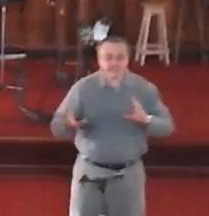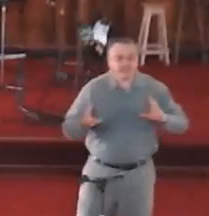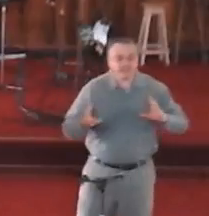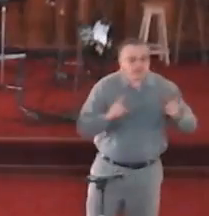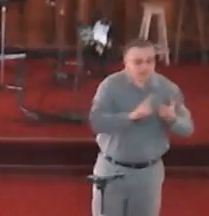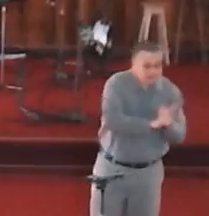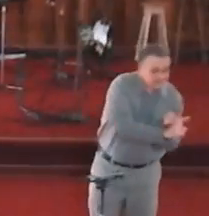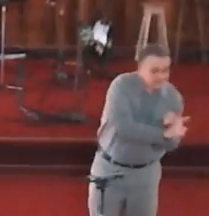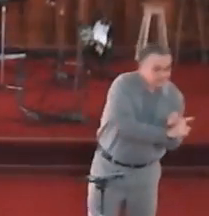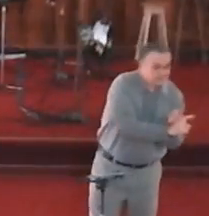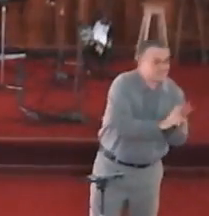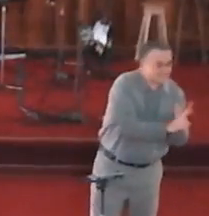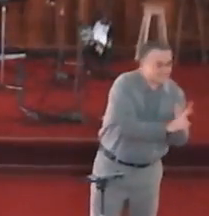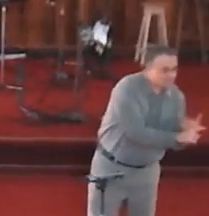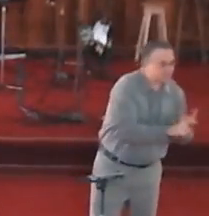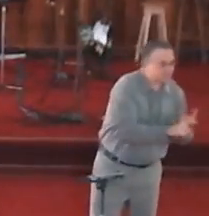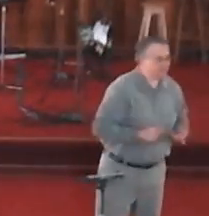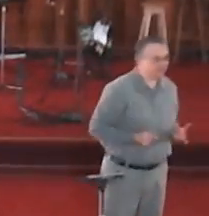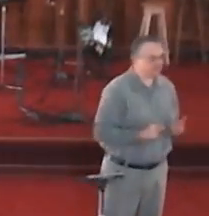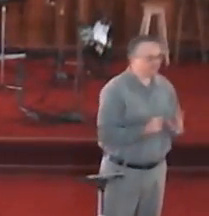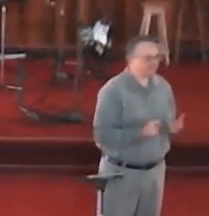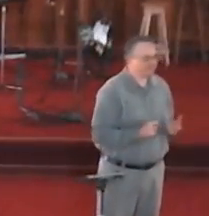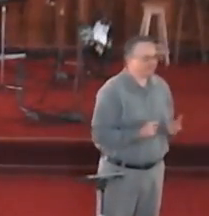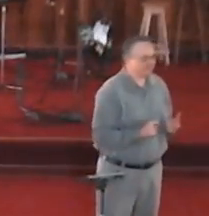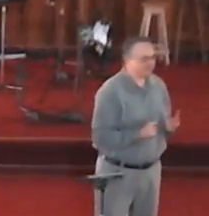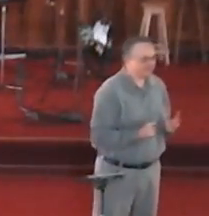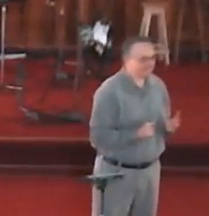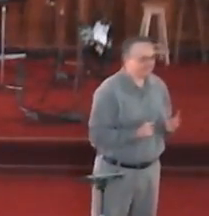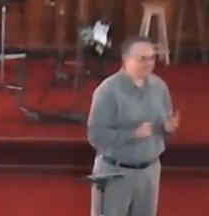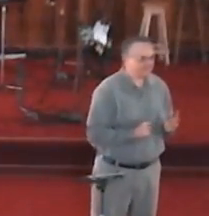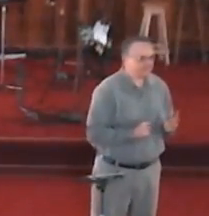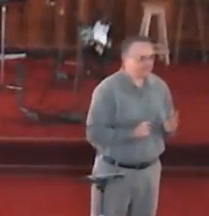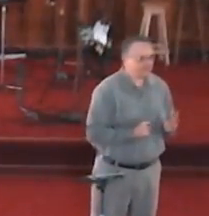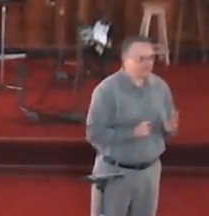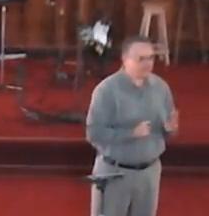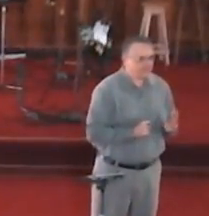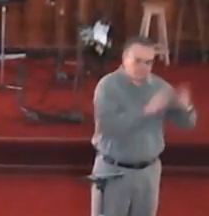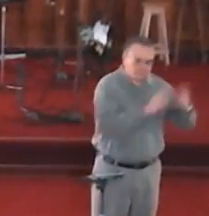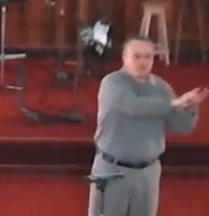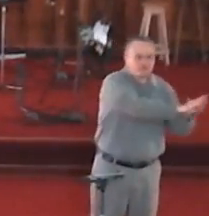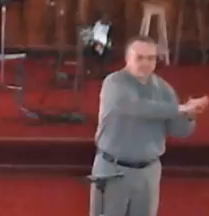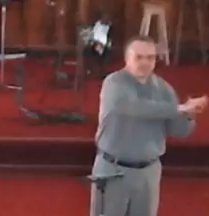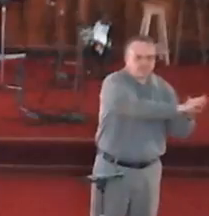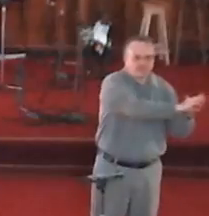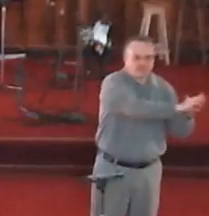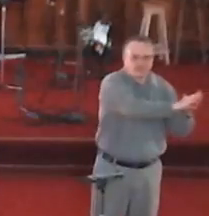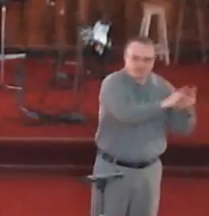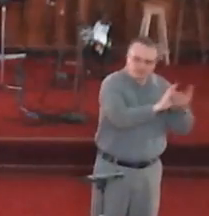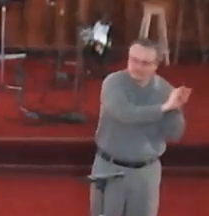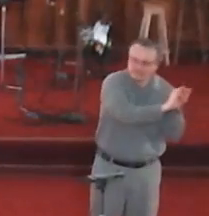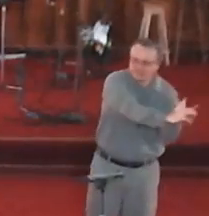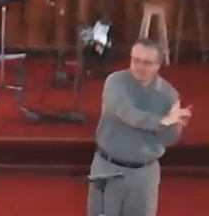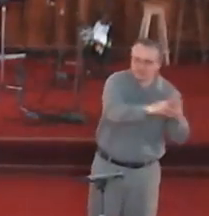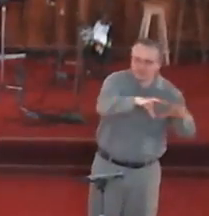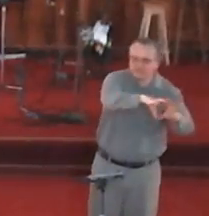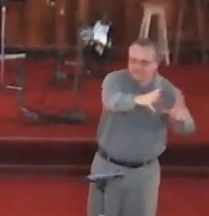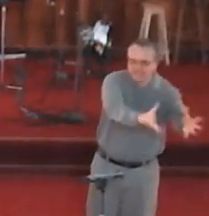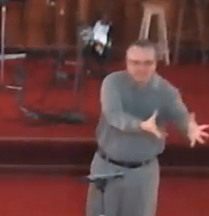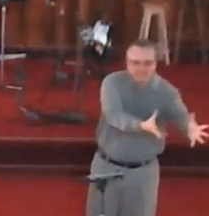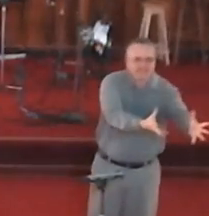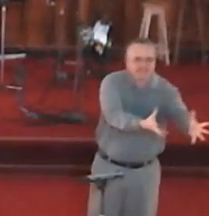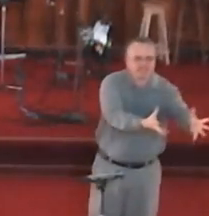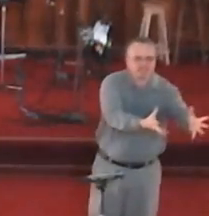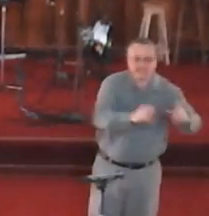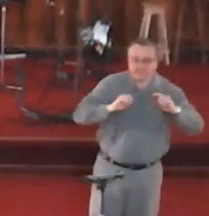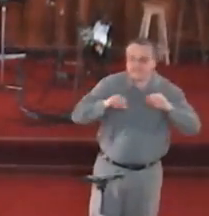dice, era un levita de Chipre. It says he was a Levite from Cyprus. Entonces era judío, pero nacido en la